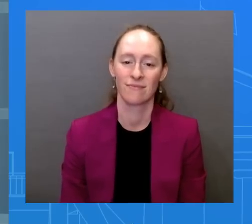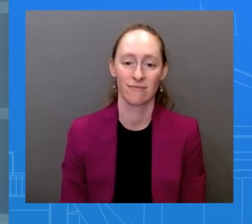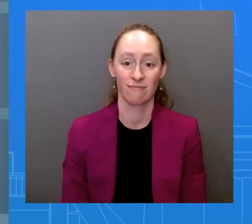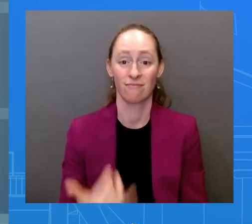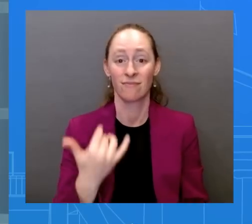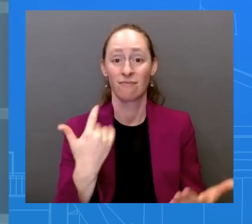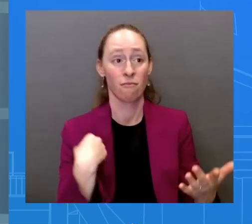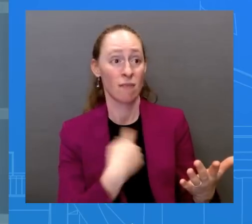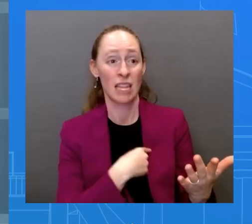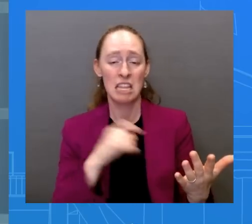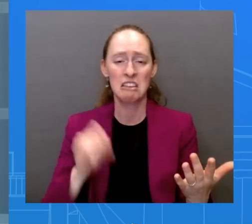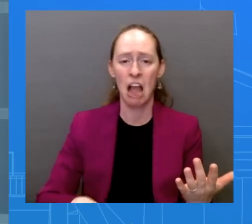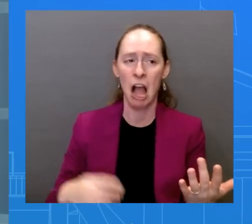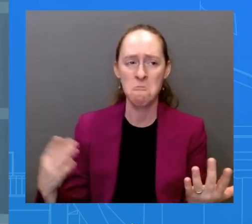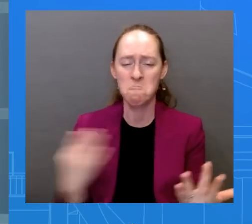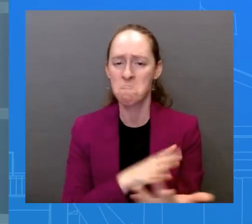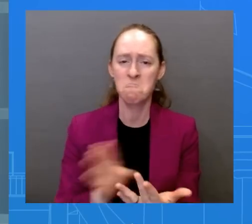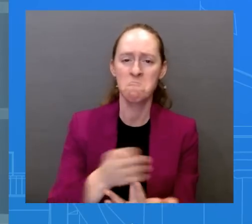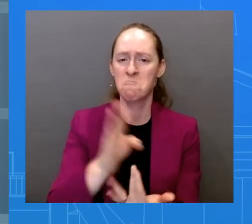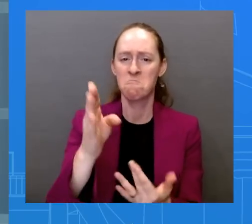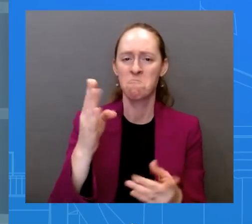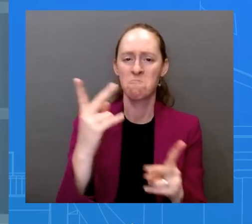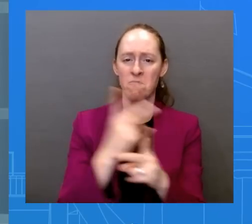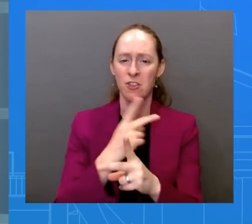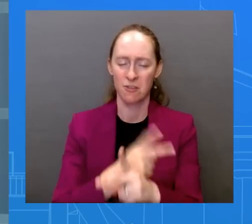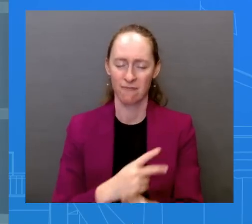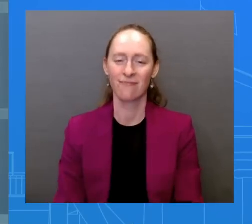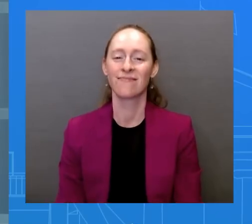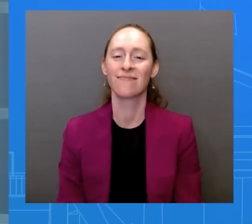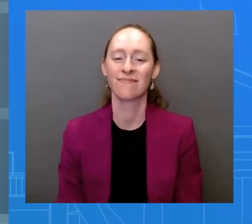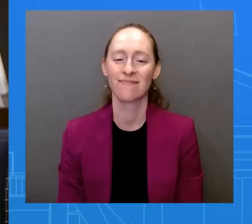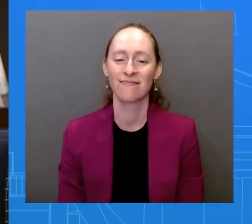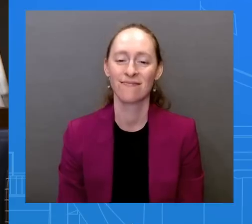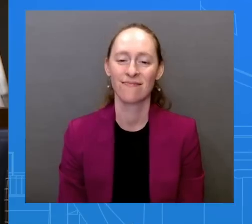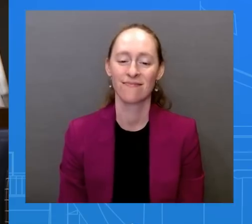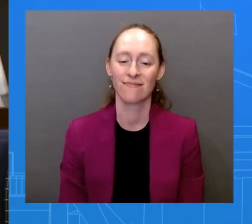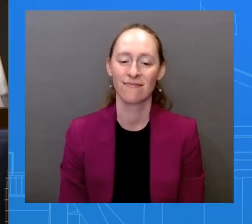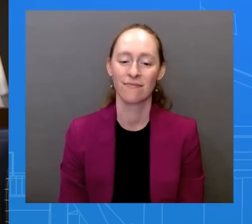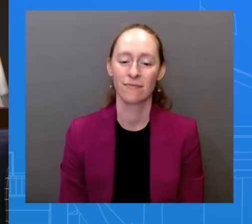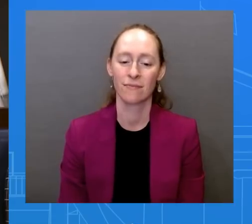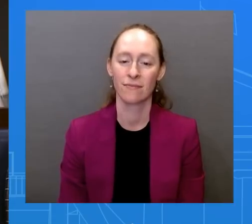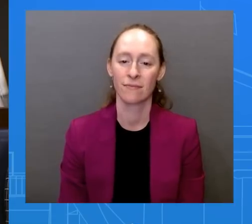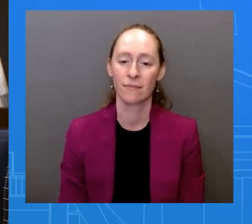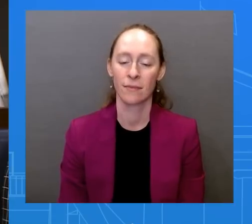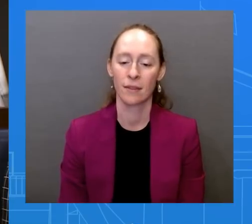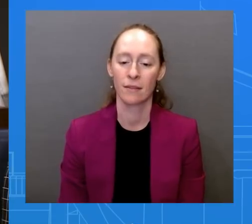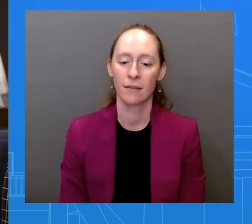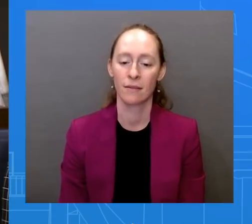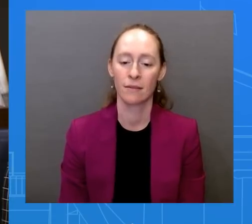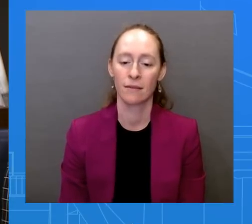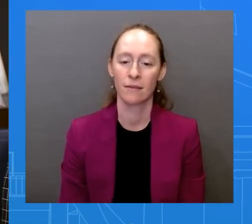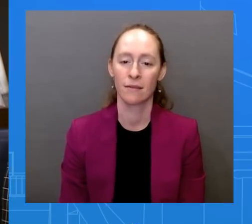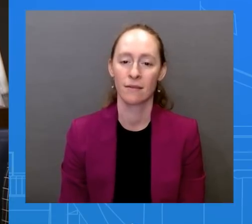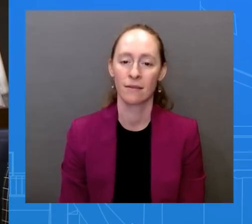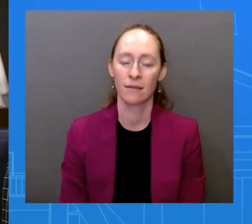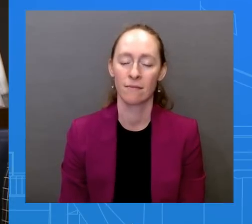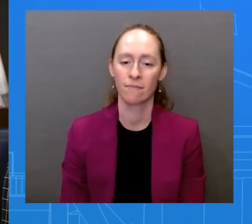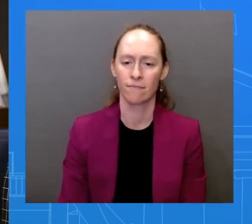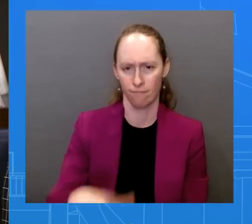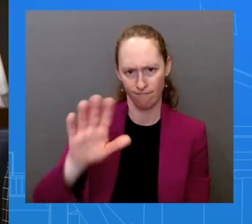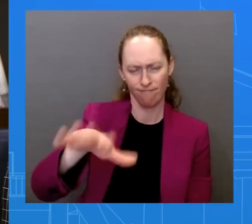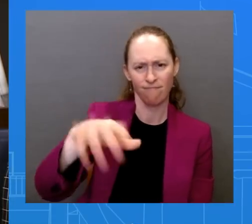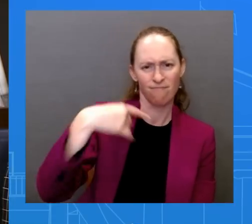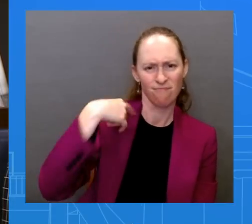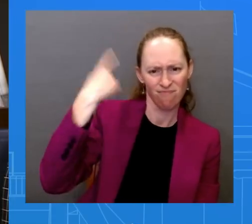Yeah. Thanks, Karine. Would these poll workers in Ukraine being taken around by armed escorts and forcing people to fill out ballots